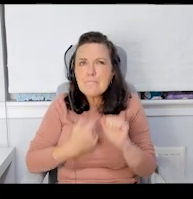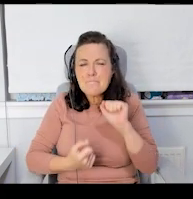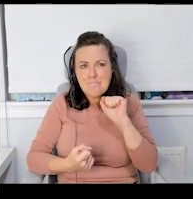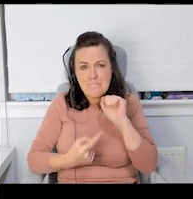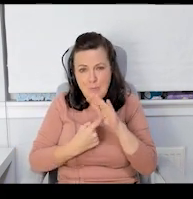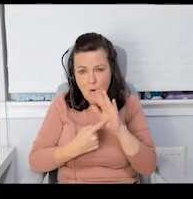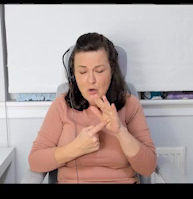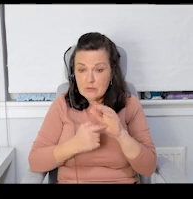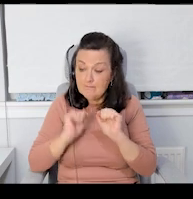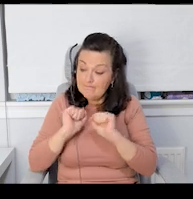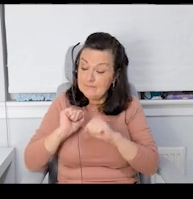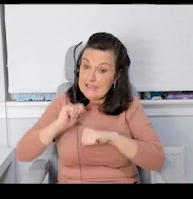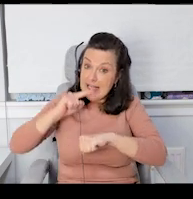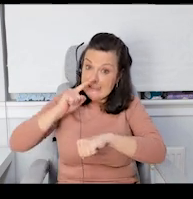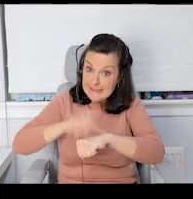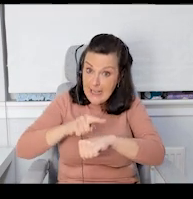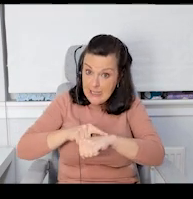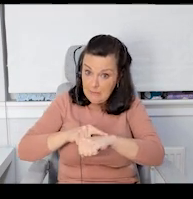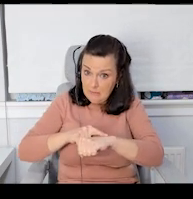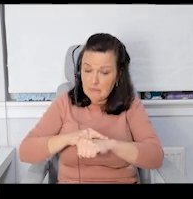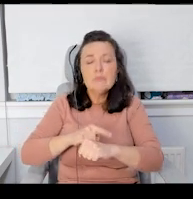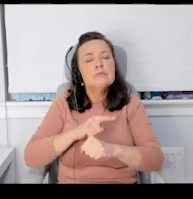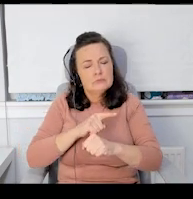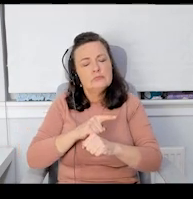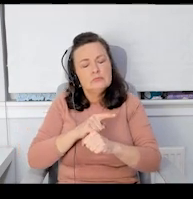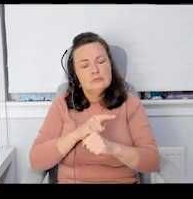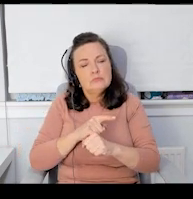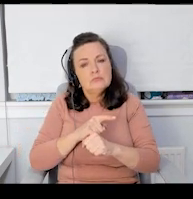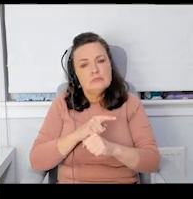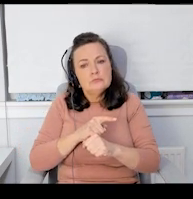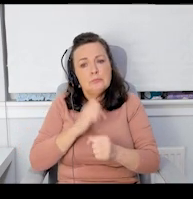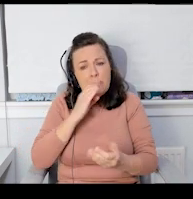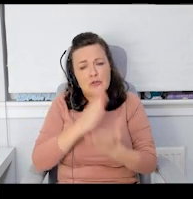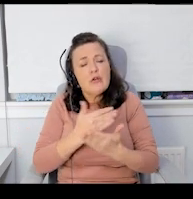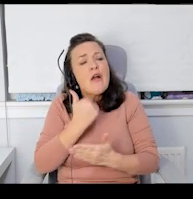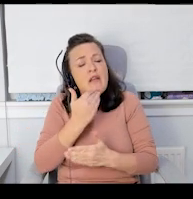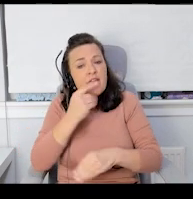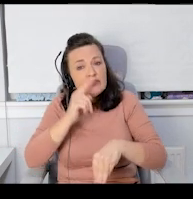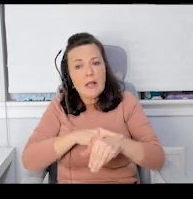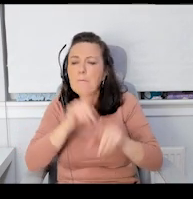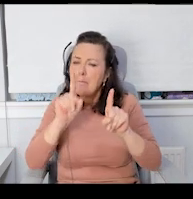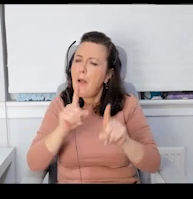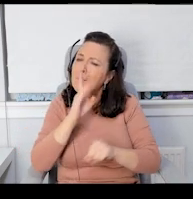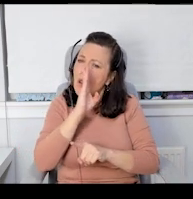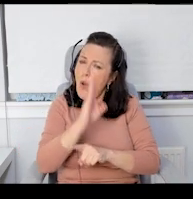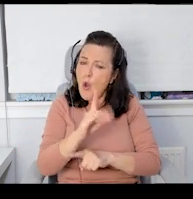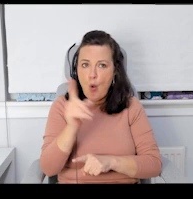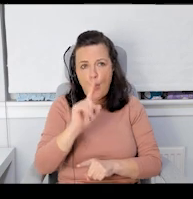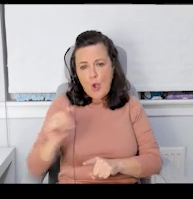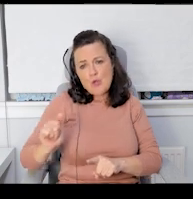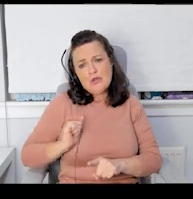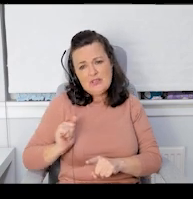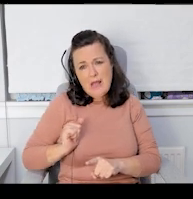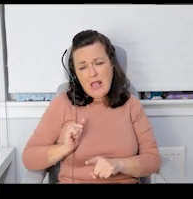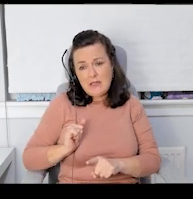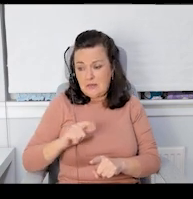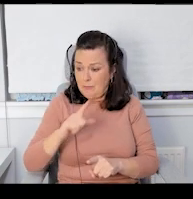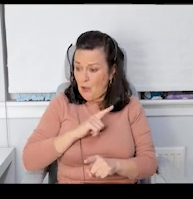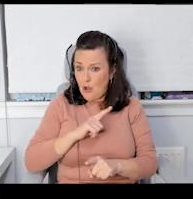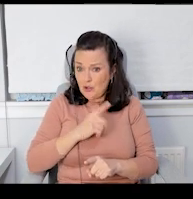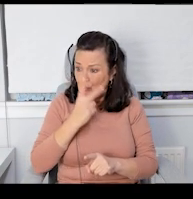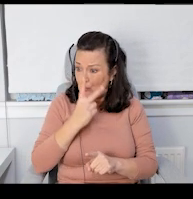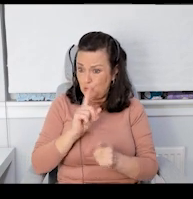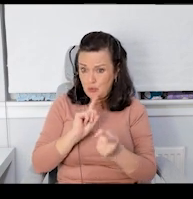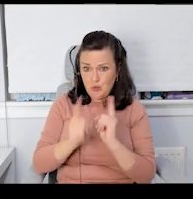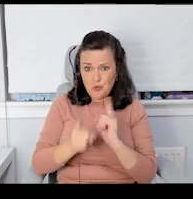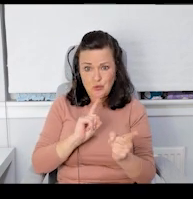the time and being really transparent about your expectation. And it being a two-way street, because it's mutually beneficial. Absolutely, and